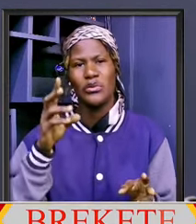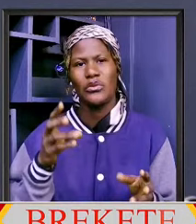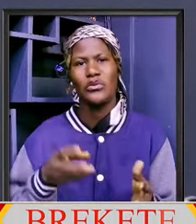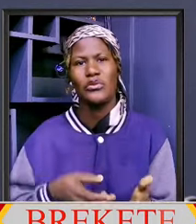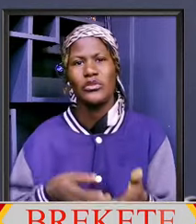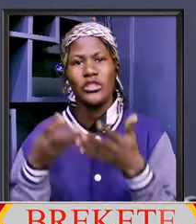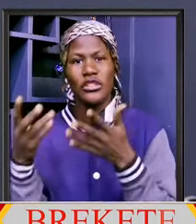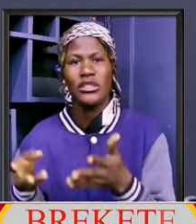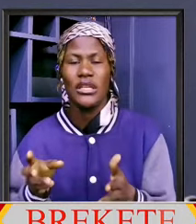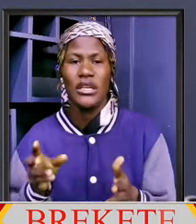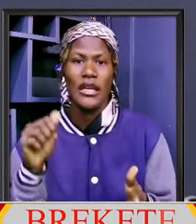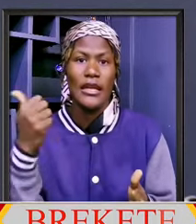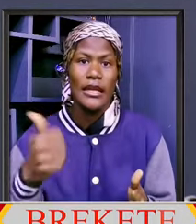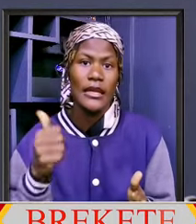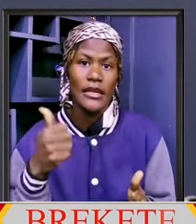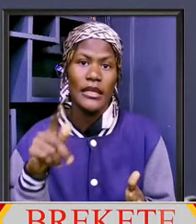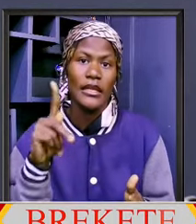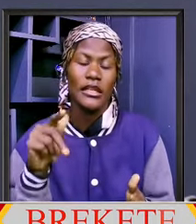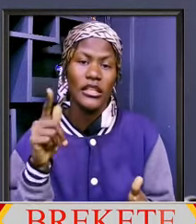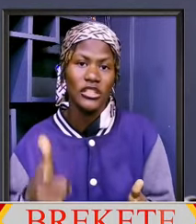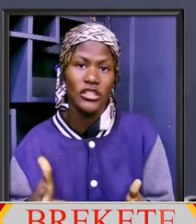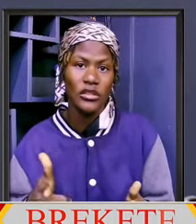die.